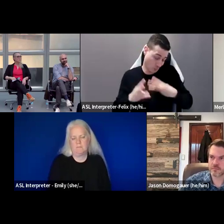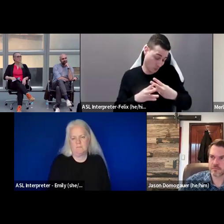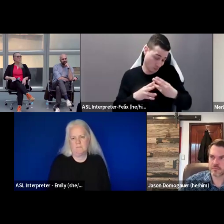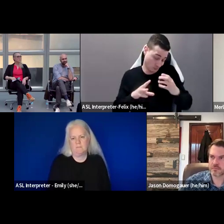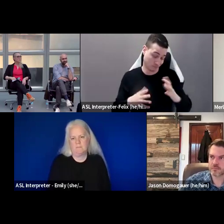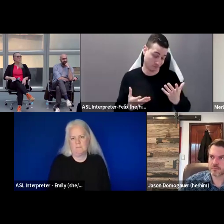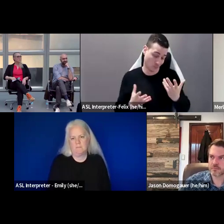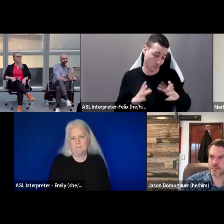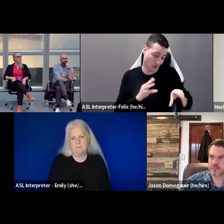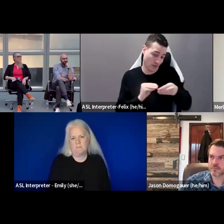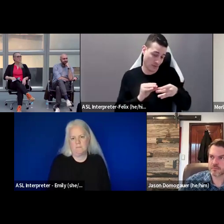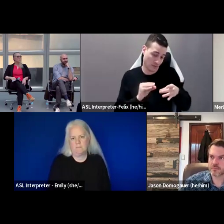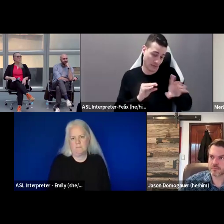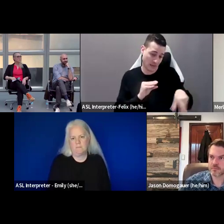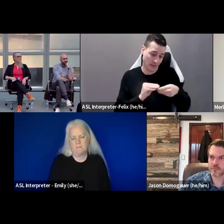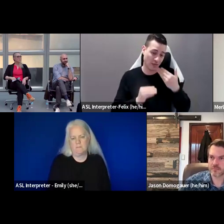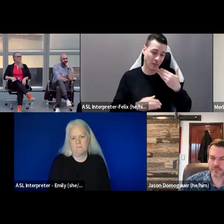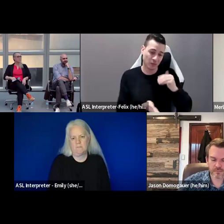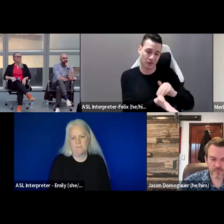wanted to add that, but thank you, doctor.